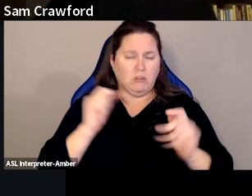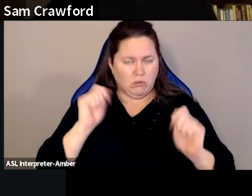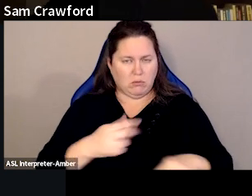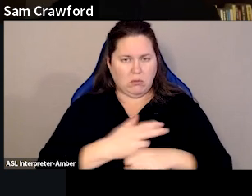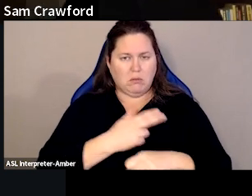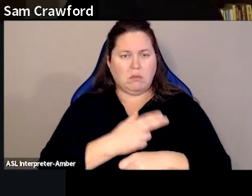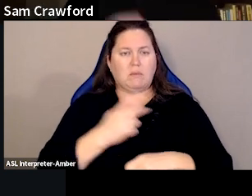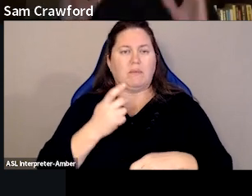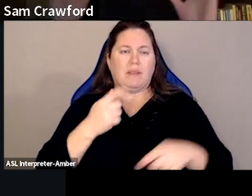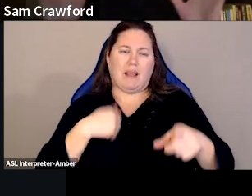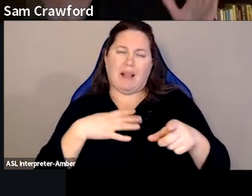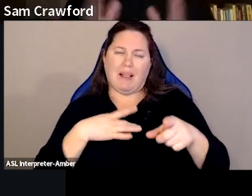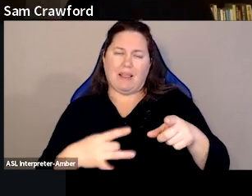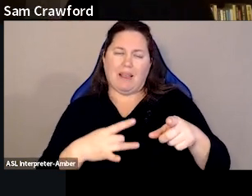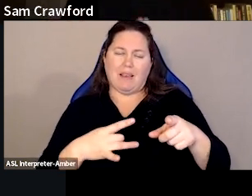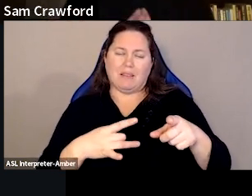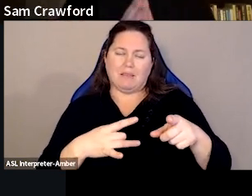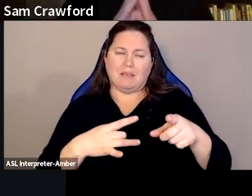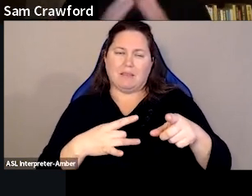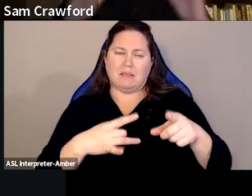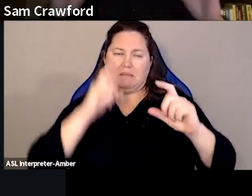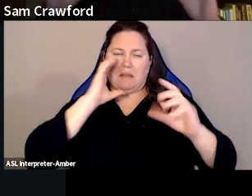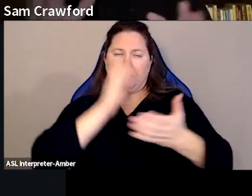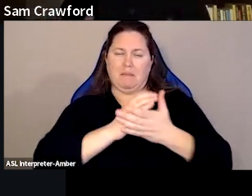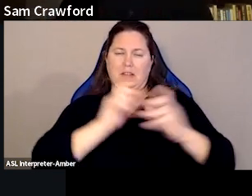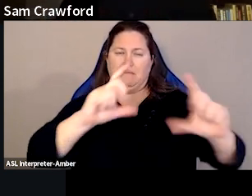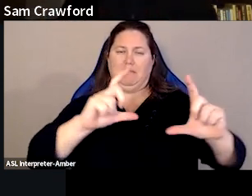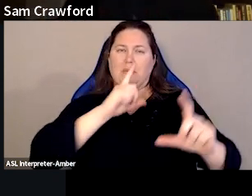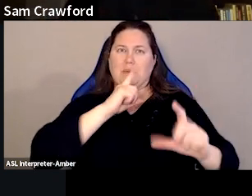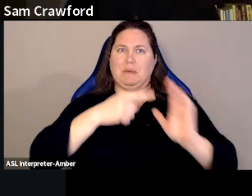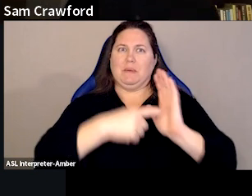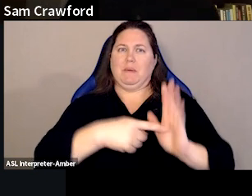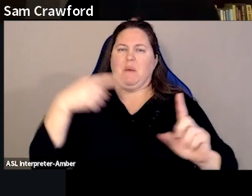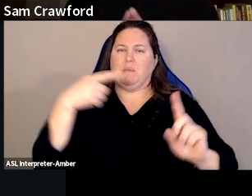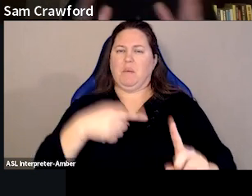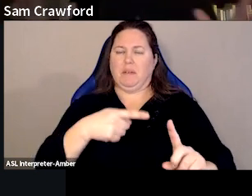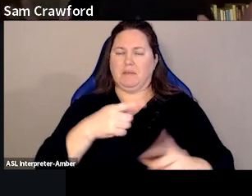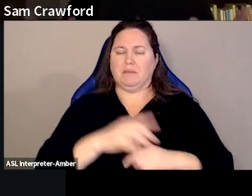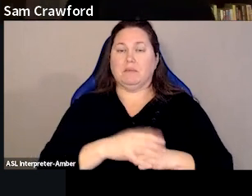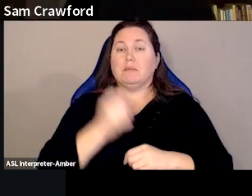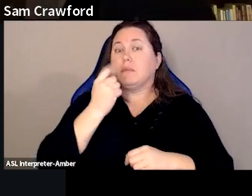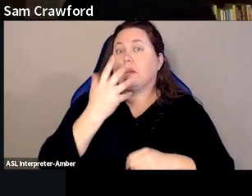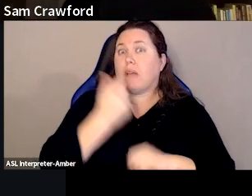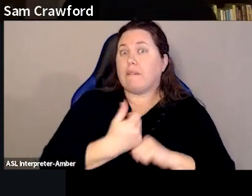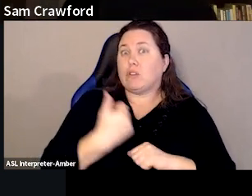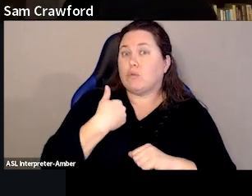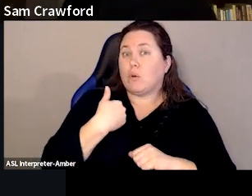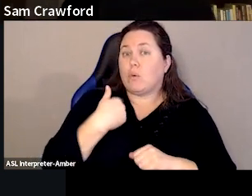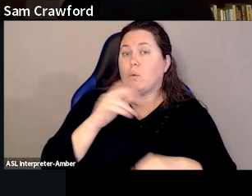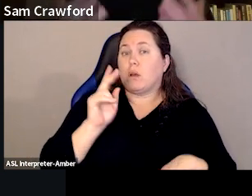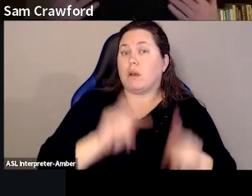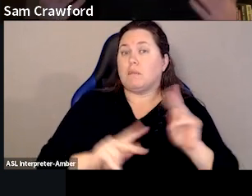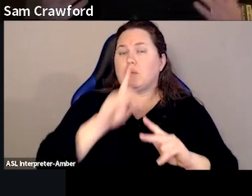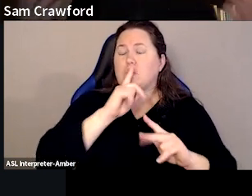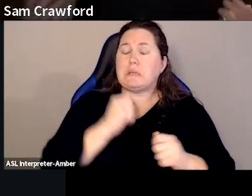really like this, so I wanted to put it in to illustrate the point. So even just 5 years ago, people were petrified of making their own